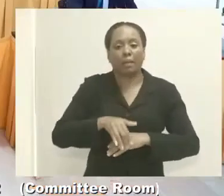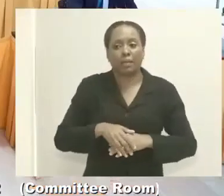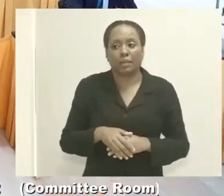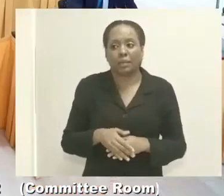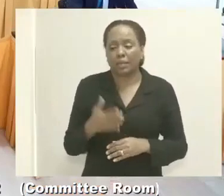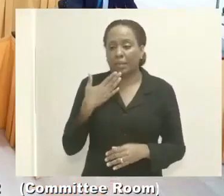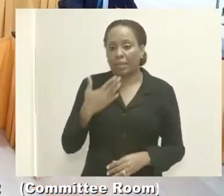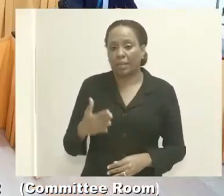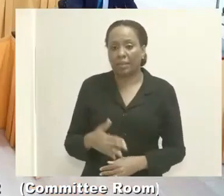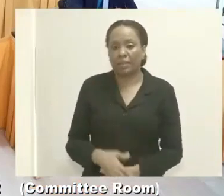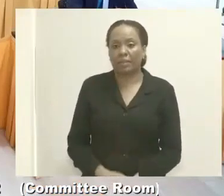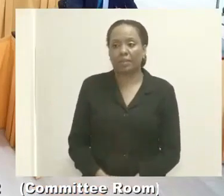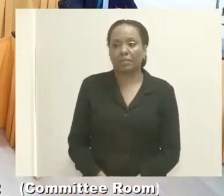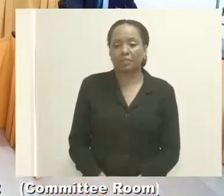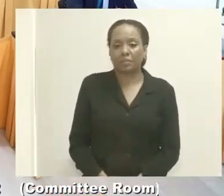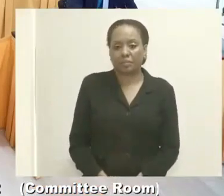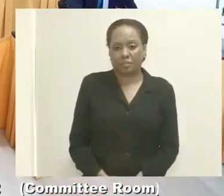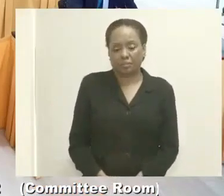Thank you.